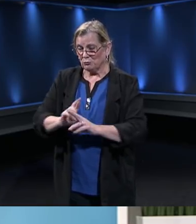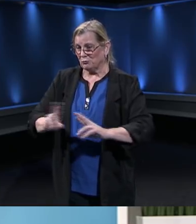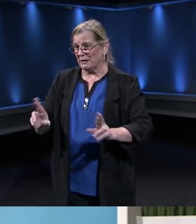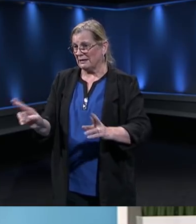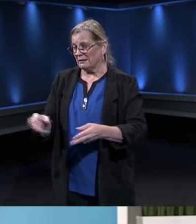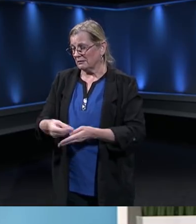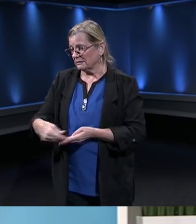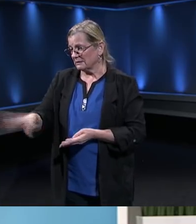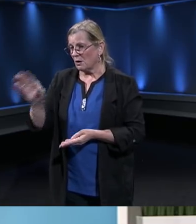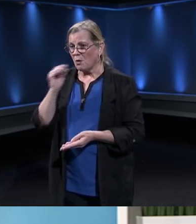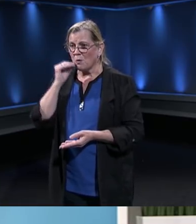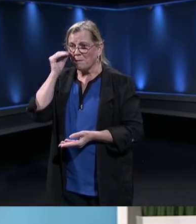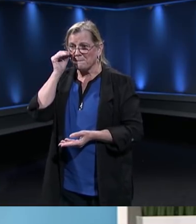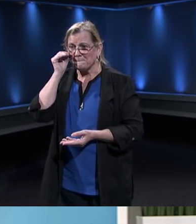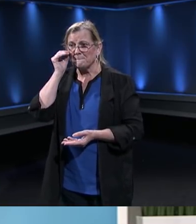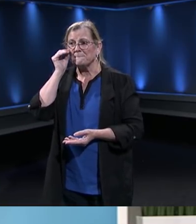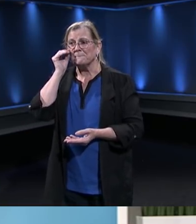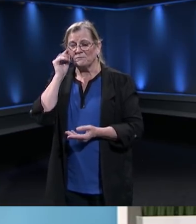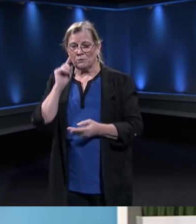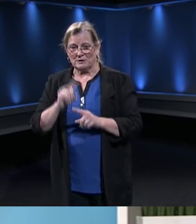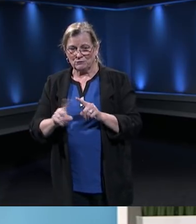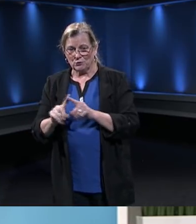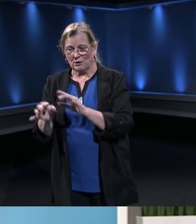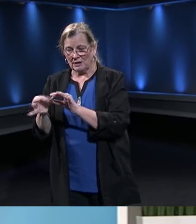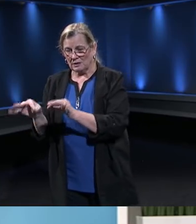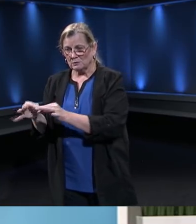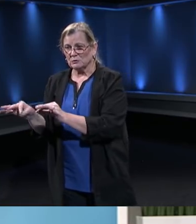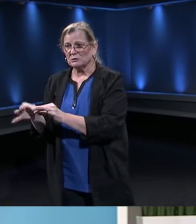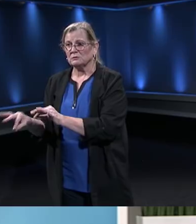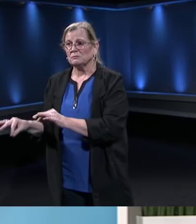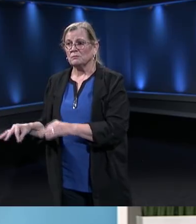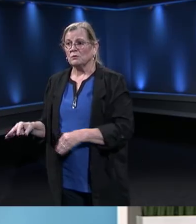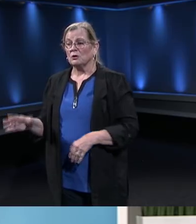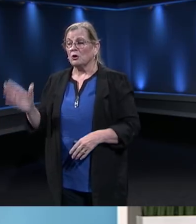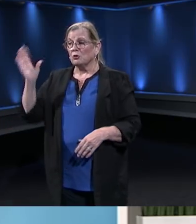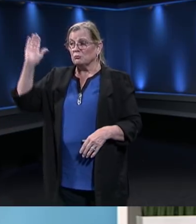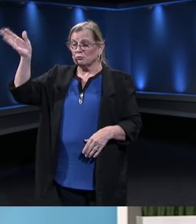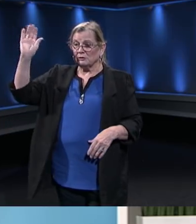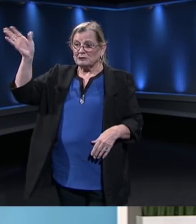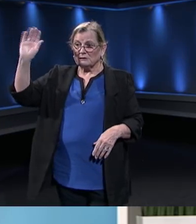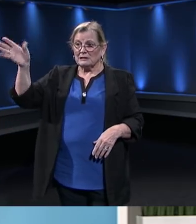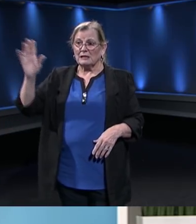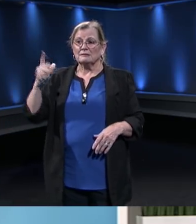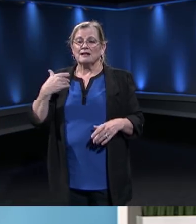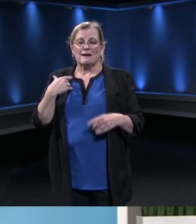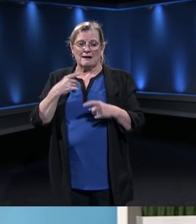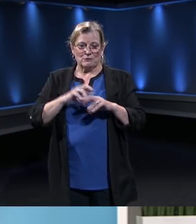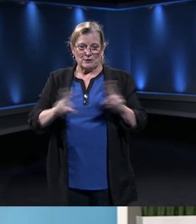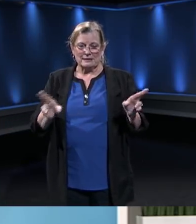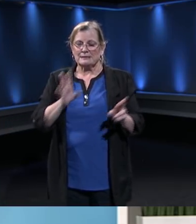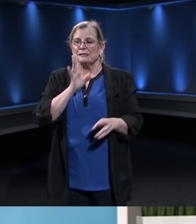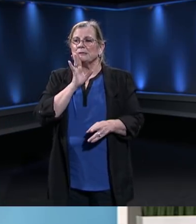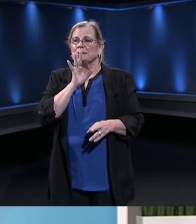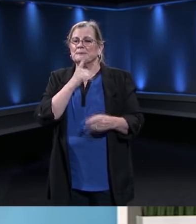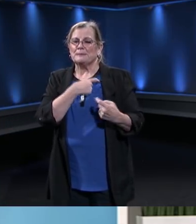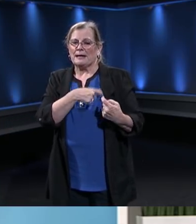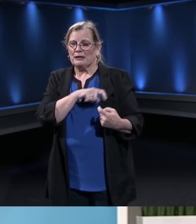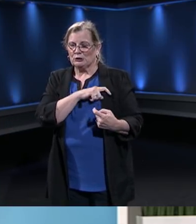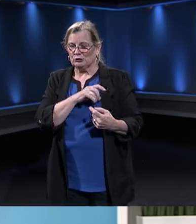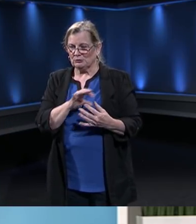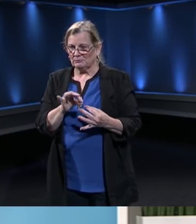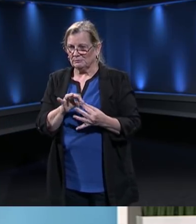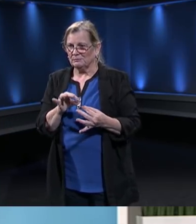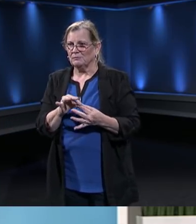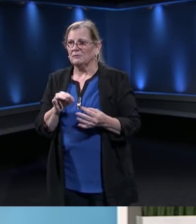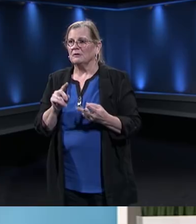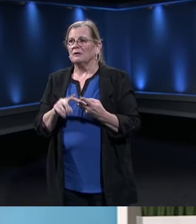languages. Many of the presentations that I've done around trauma have actually been in Spanish for some of our predominantly Spanish-speaking